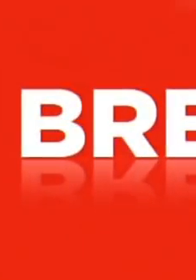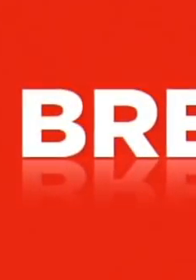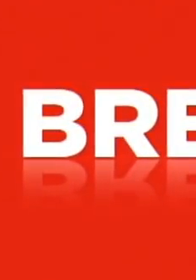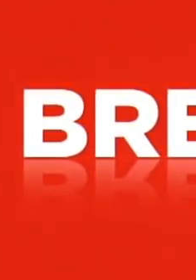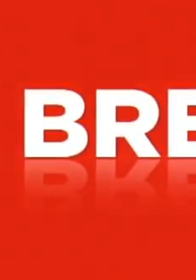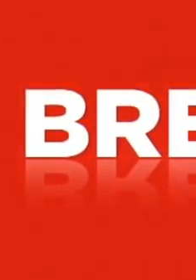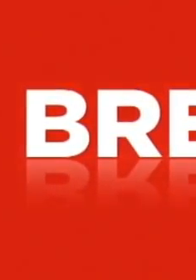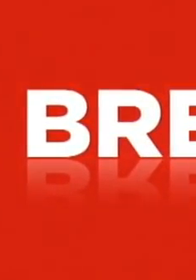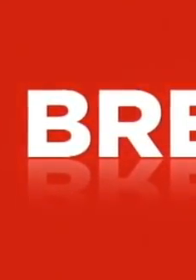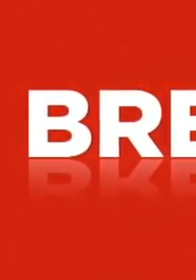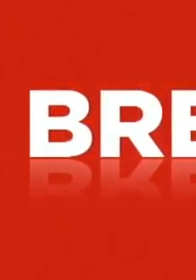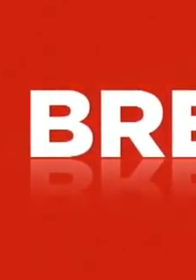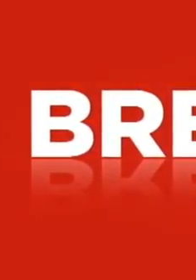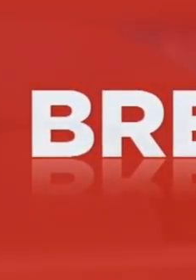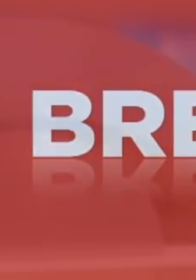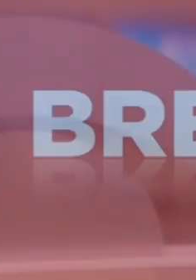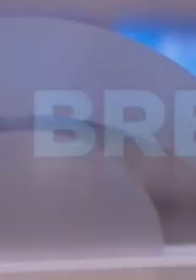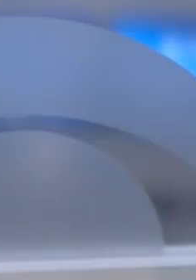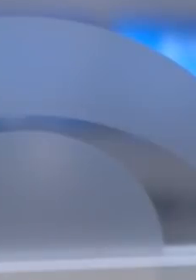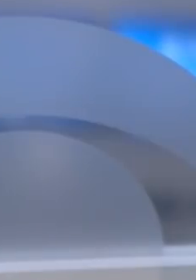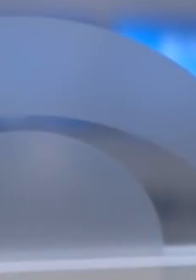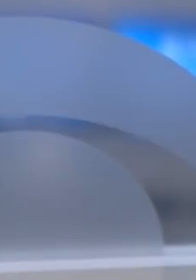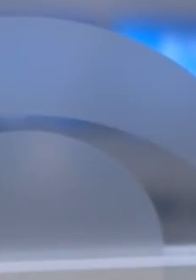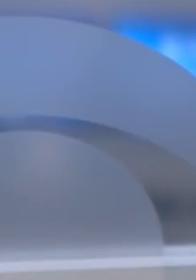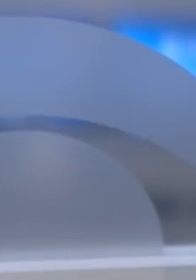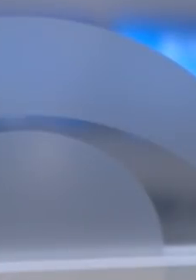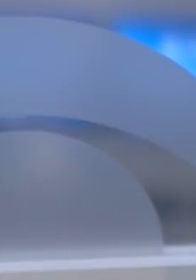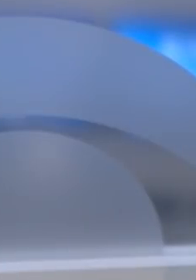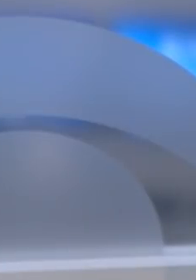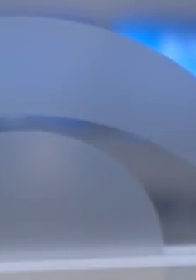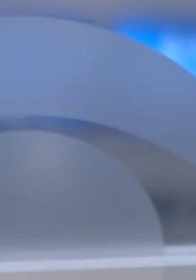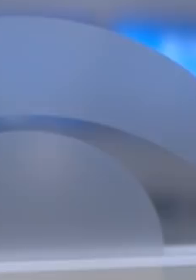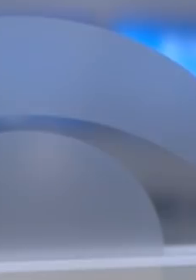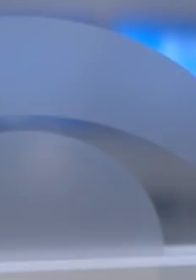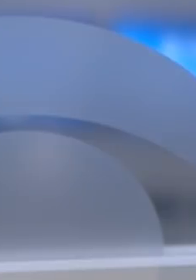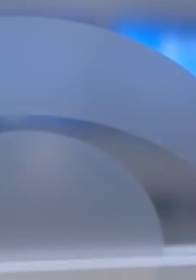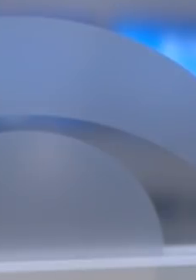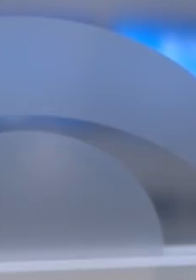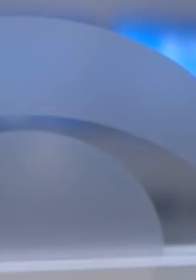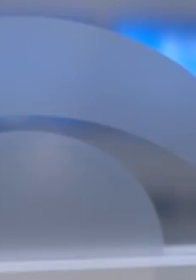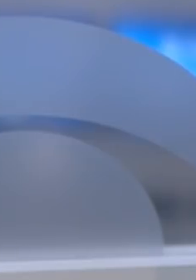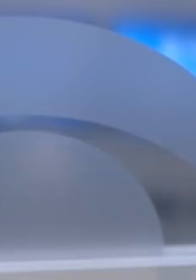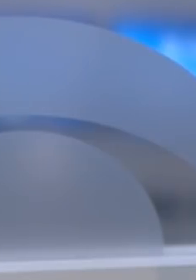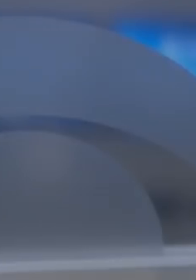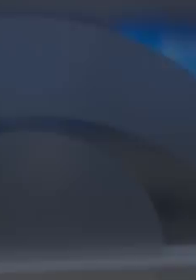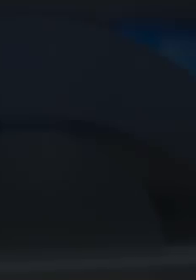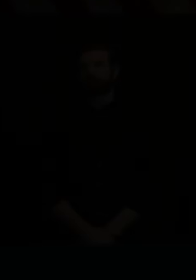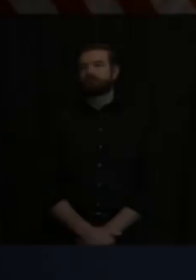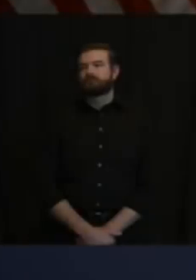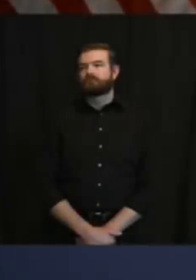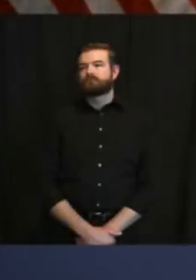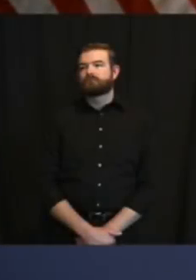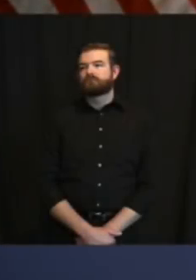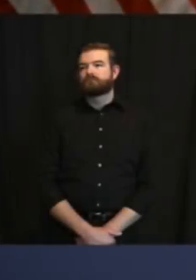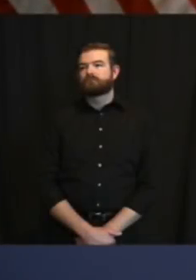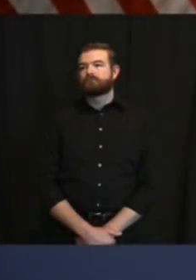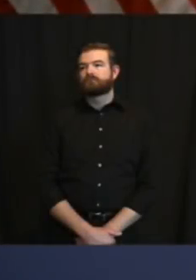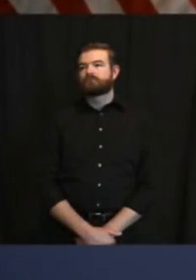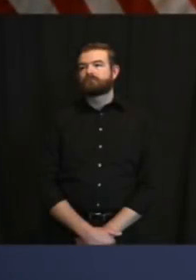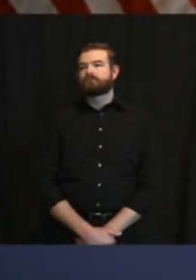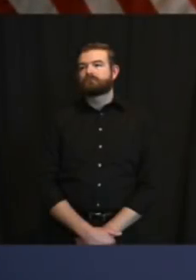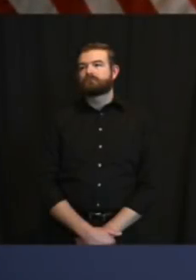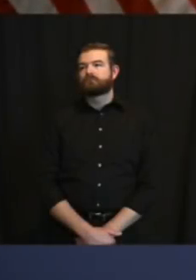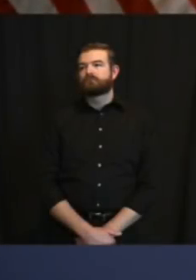This is breaking news. Governor Murphy is giving an update on the coronavirus pandemic in New Jersey. Let's listen in.